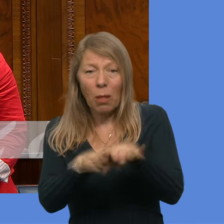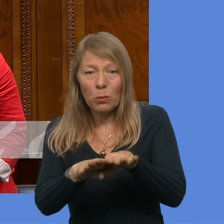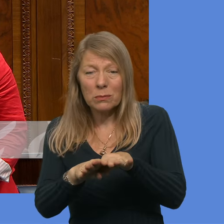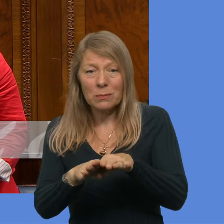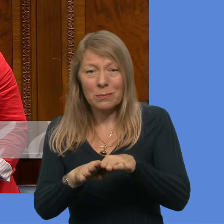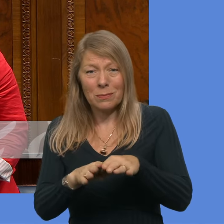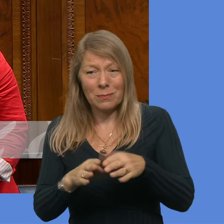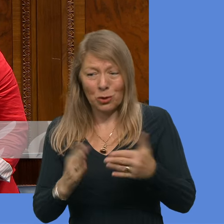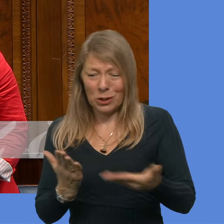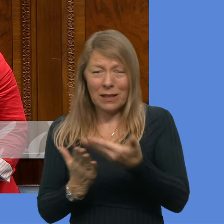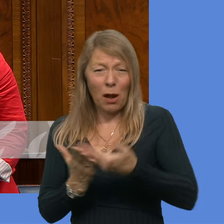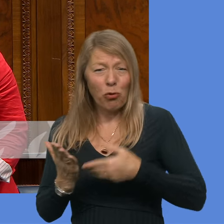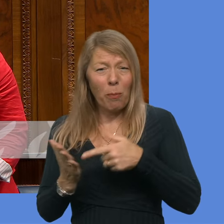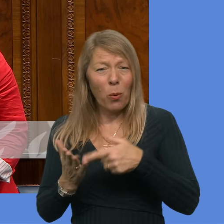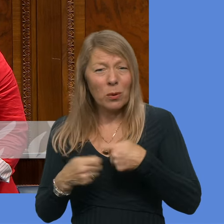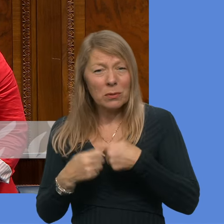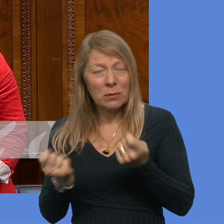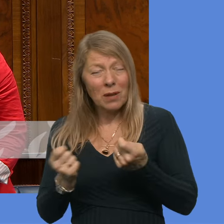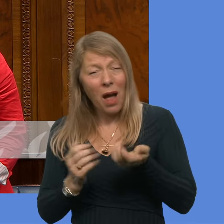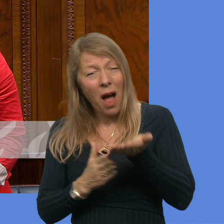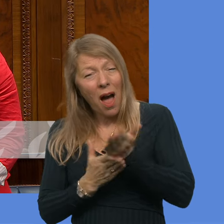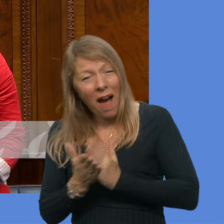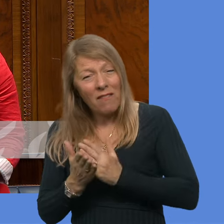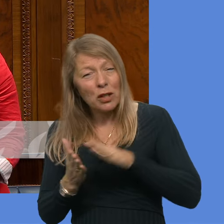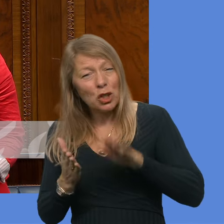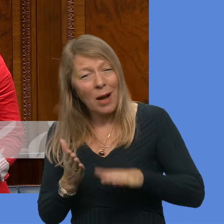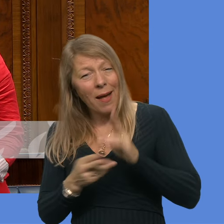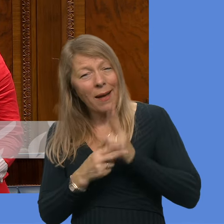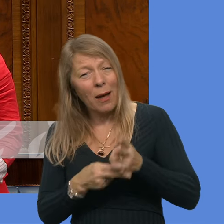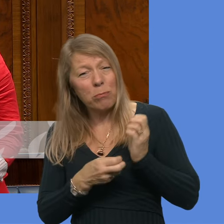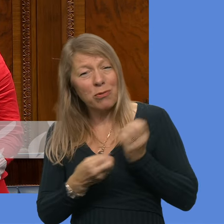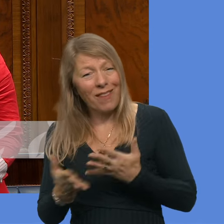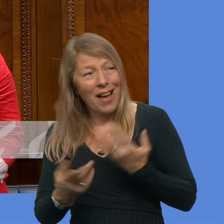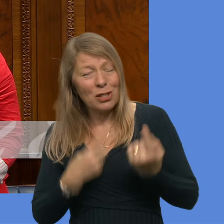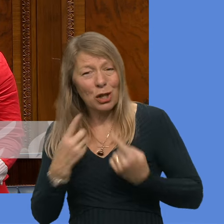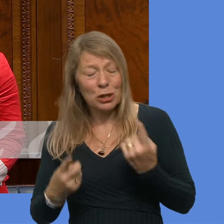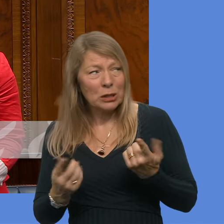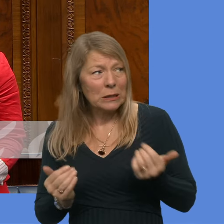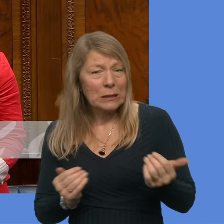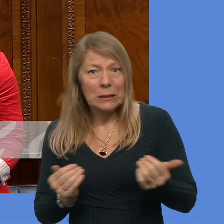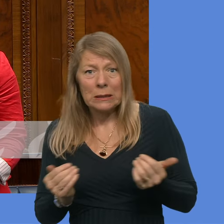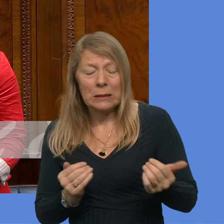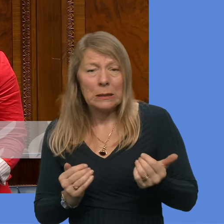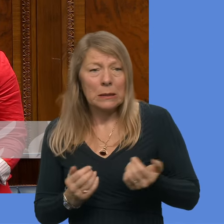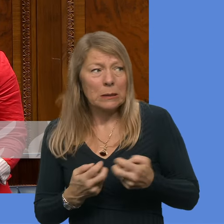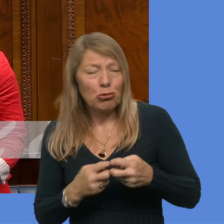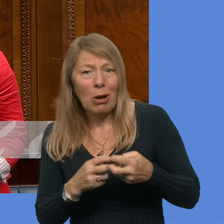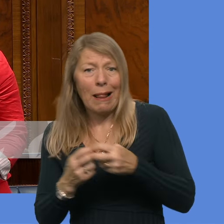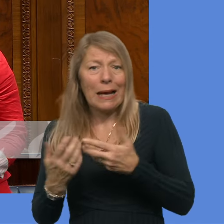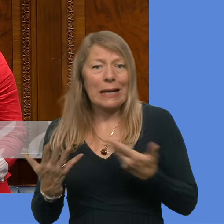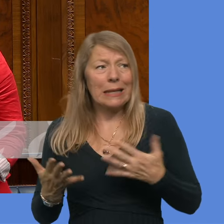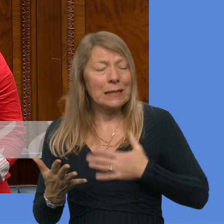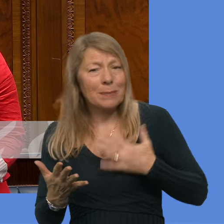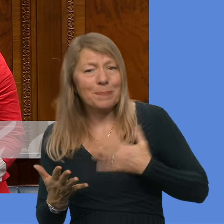childcare providers in Northern Ireland are reported as struggling or distressed in terms of a potential business rate relief